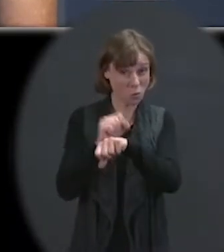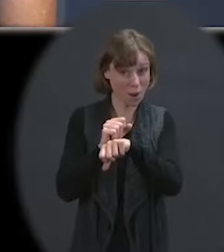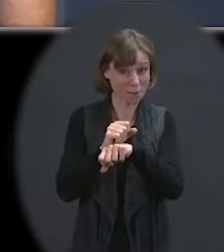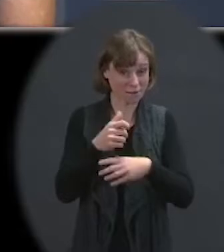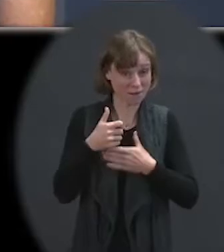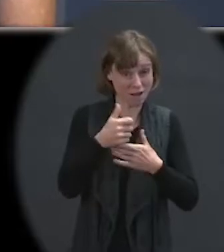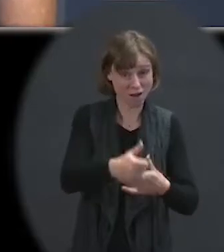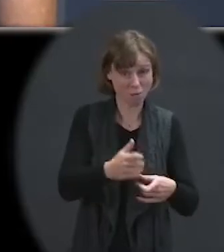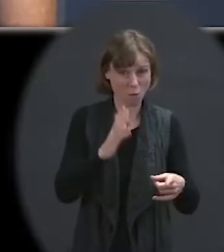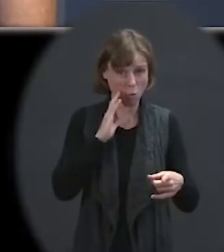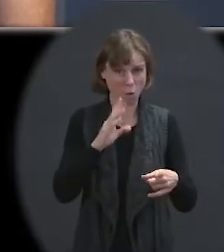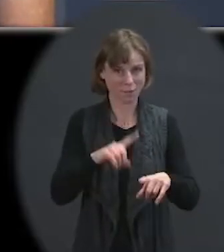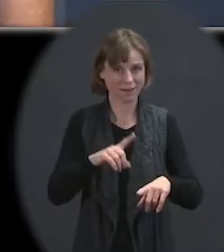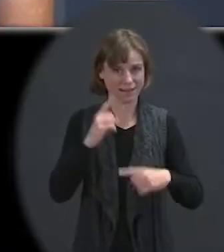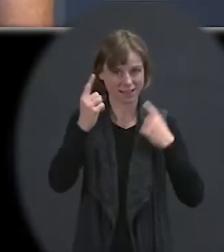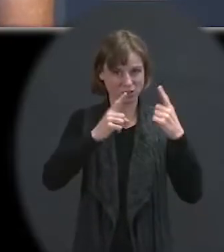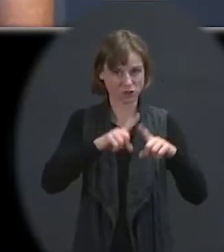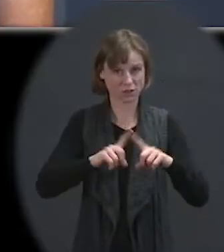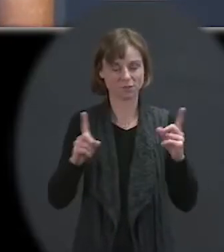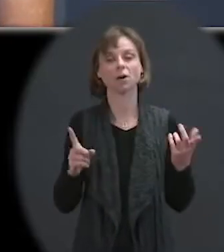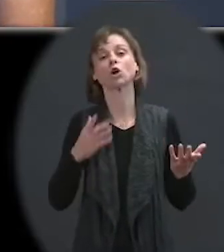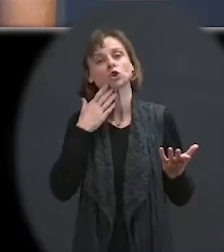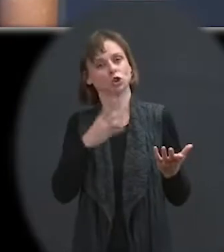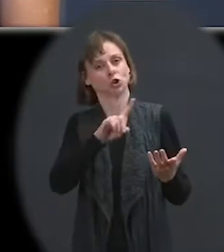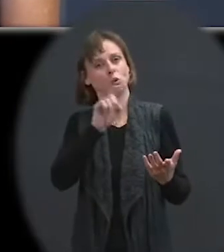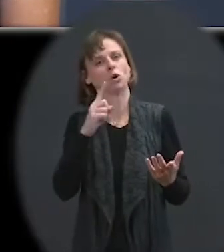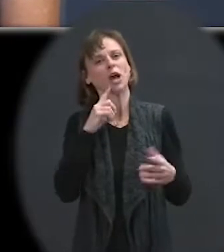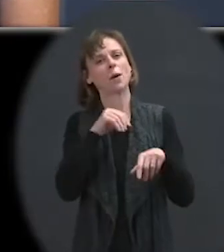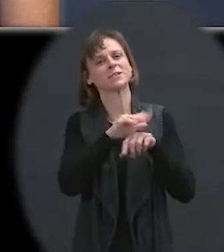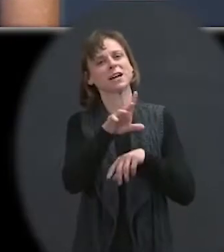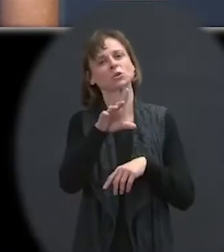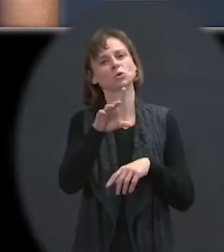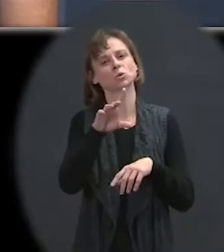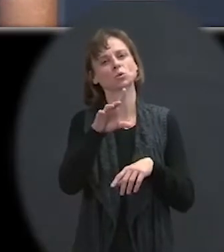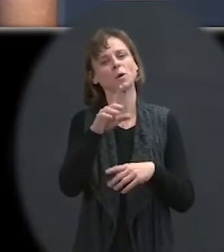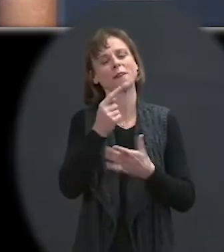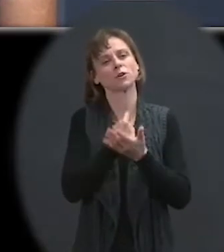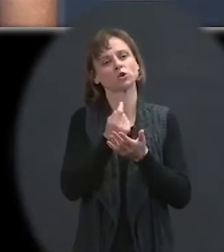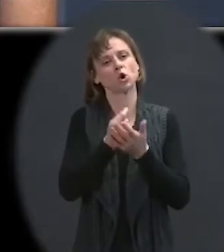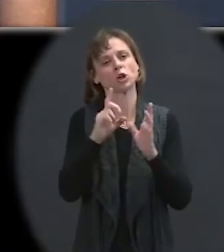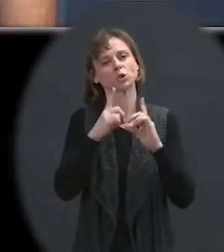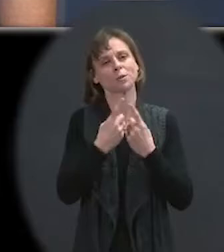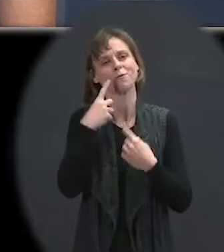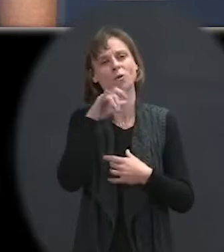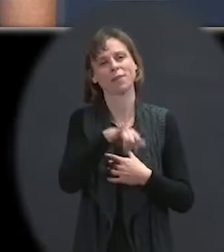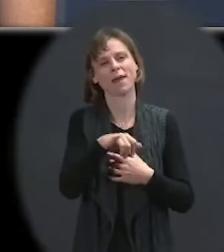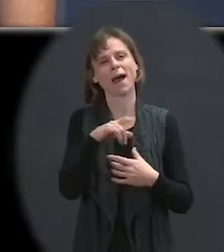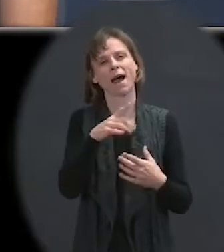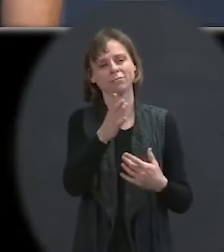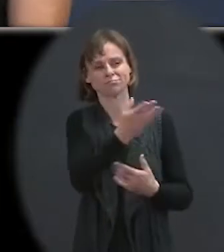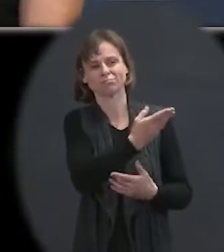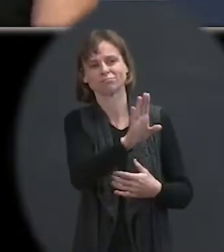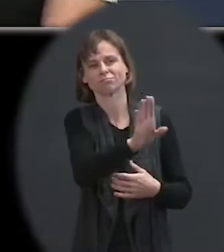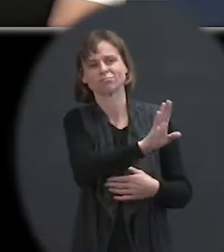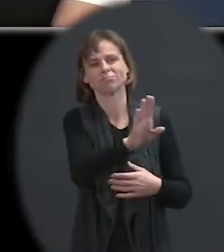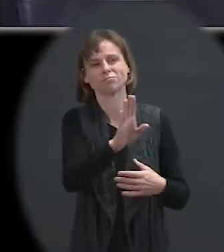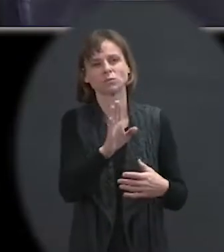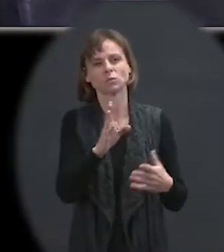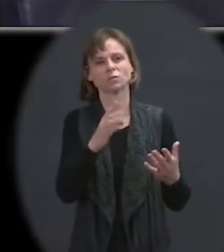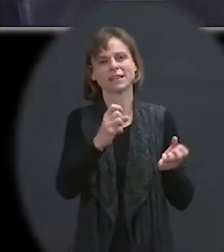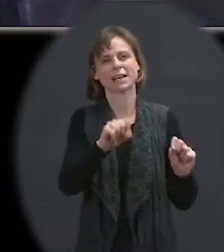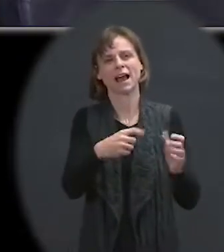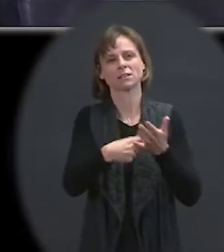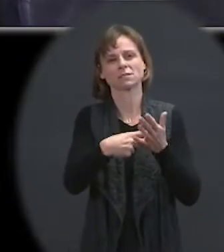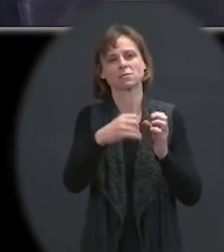question. I would certainly send you the Treasury Department for that. I'm happy to help you make a connection there to discuss that further. And the other question is, does